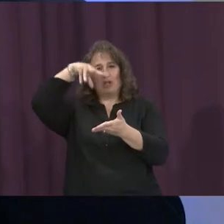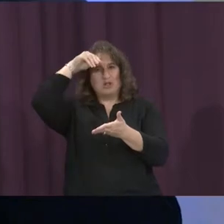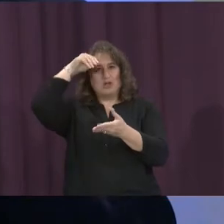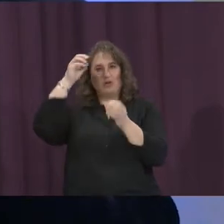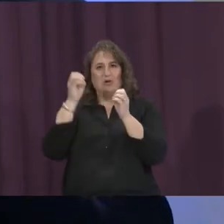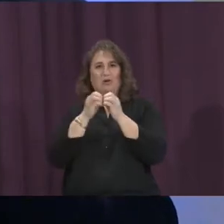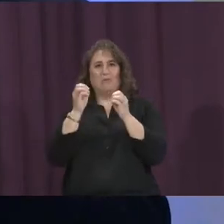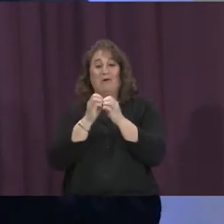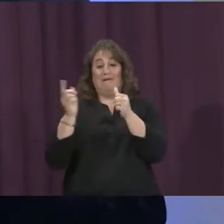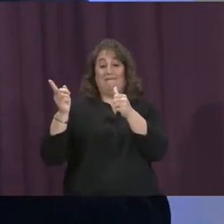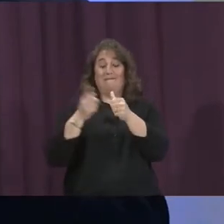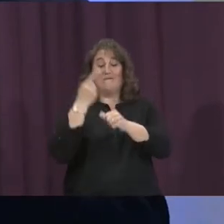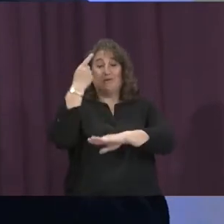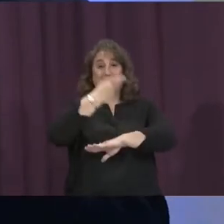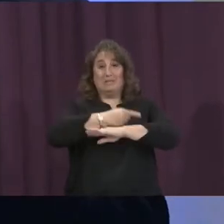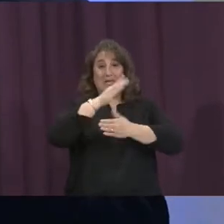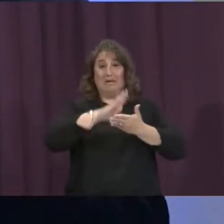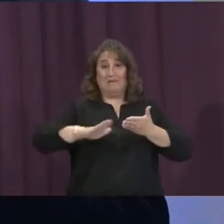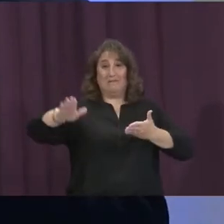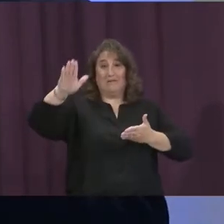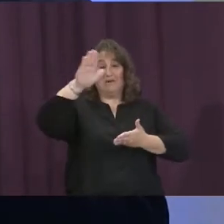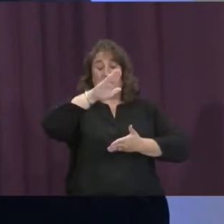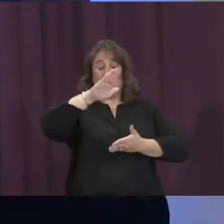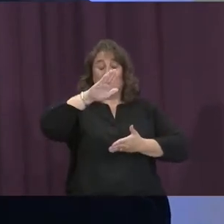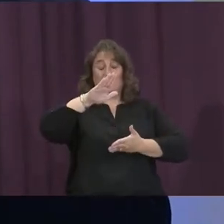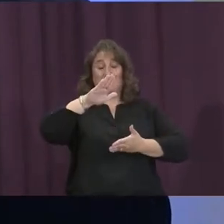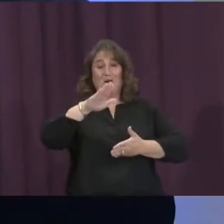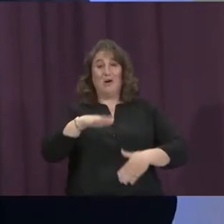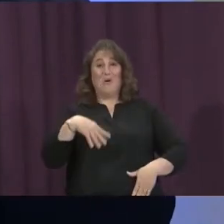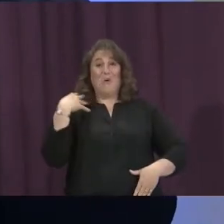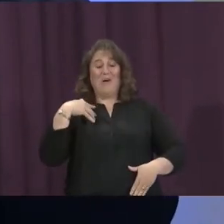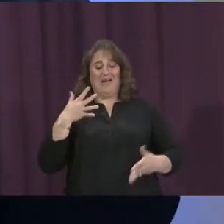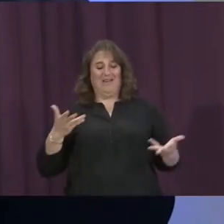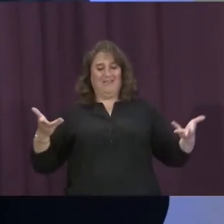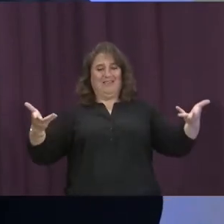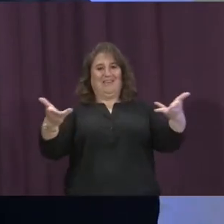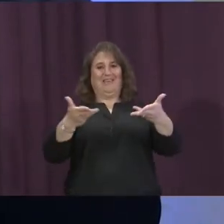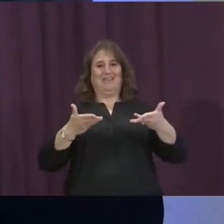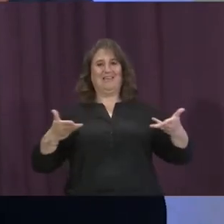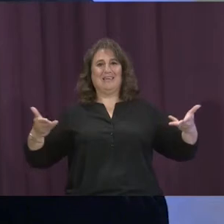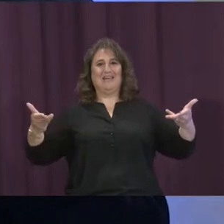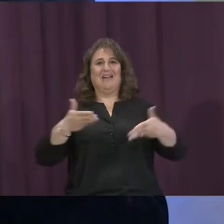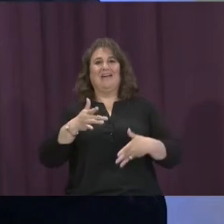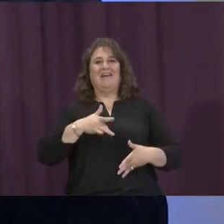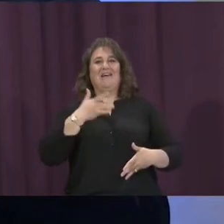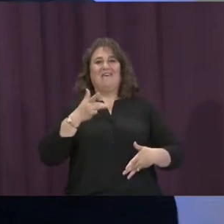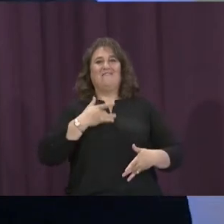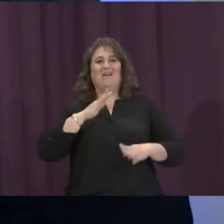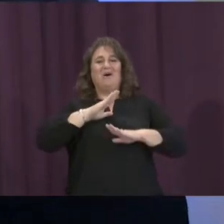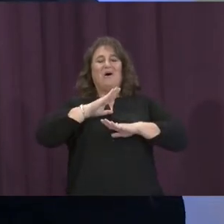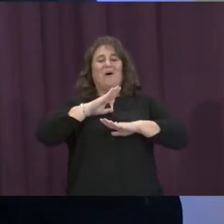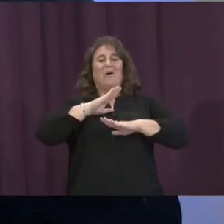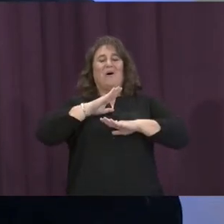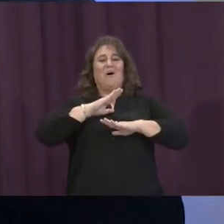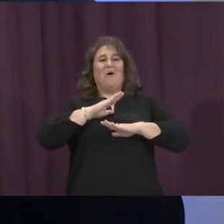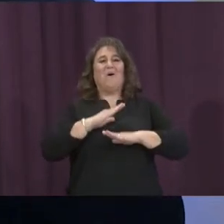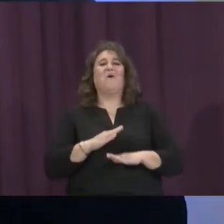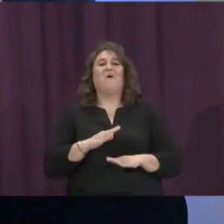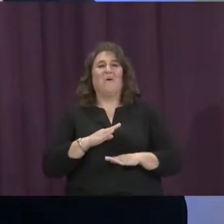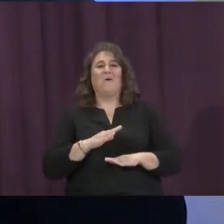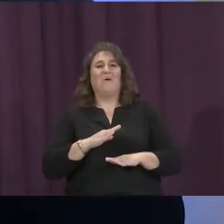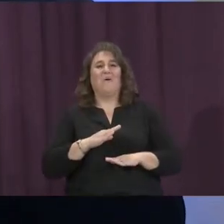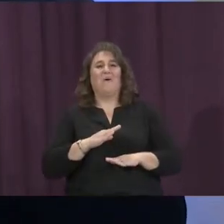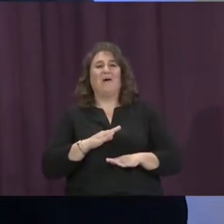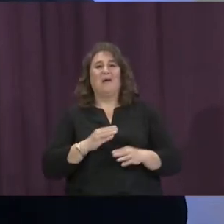into the first day of college and it was like, I'm here. I felt like this sense of relief because I was surrounded